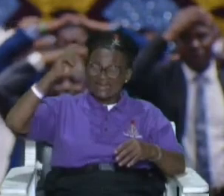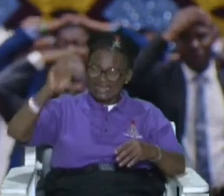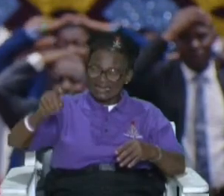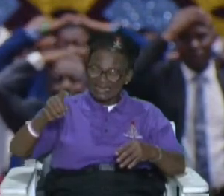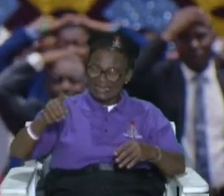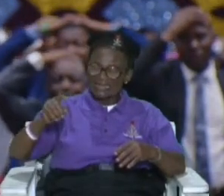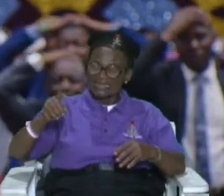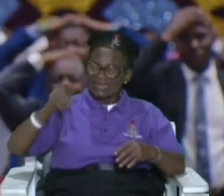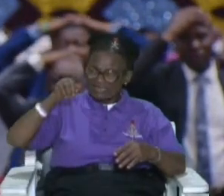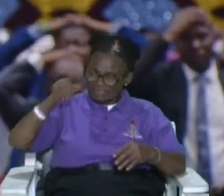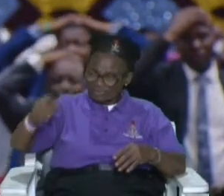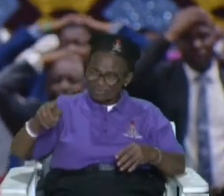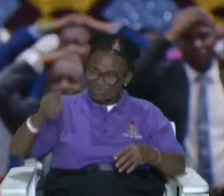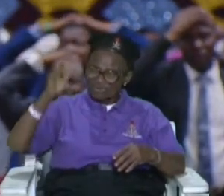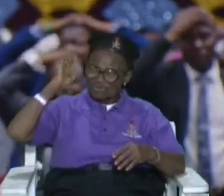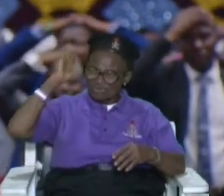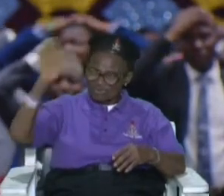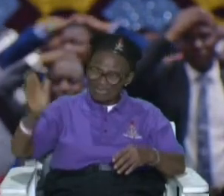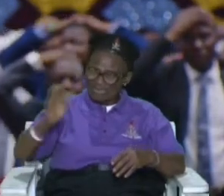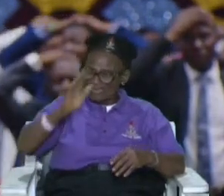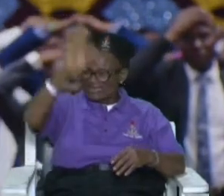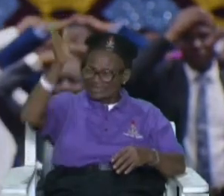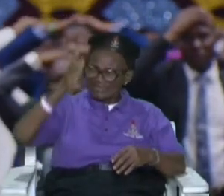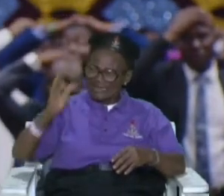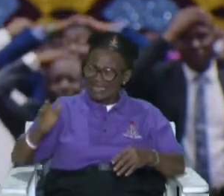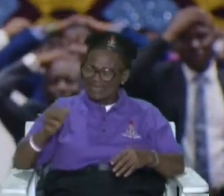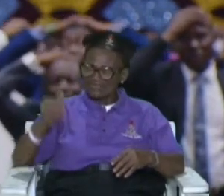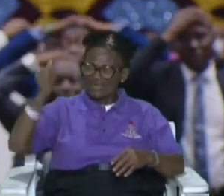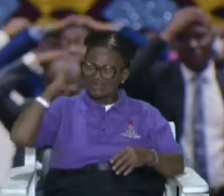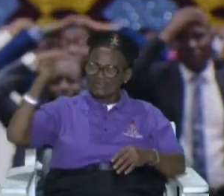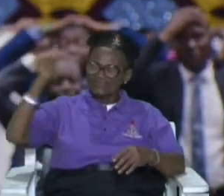You will never refuse a miracle.